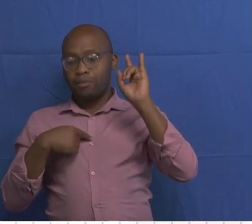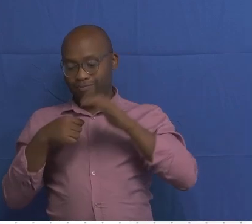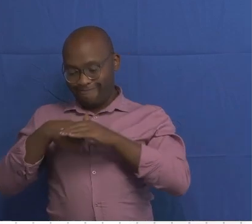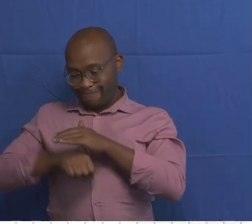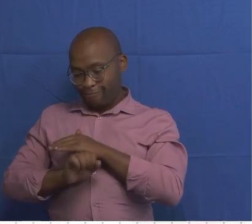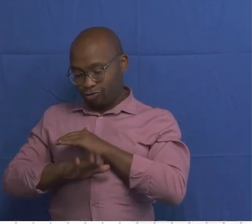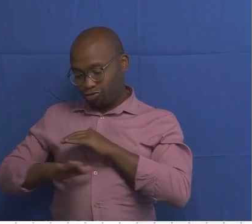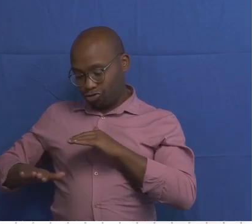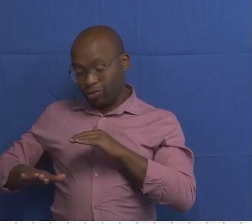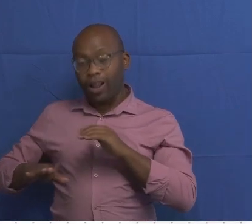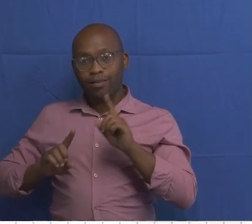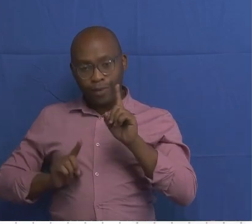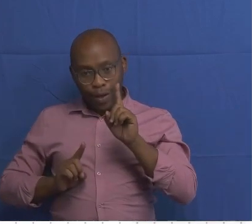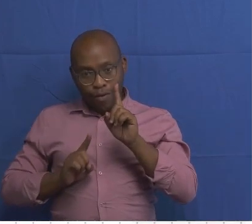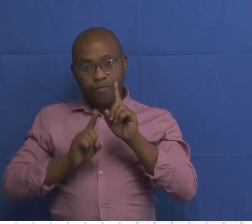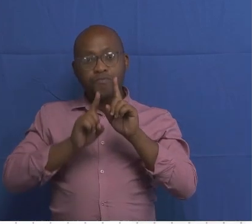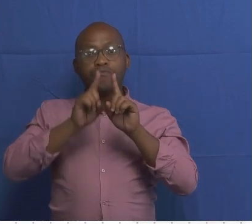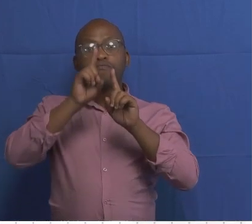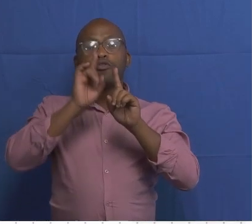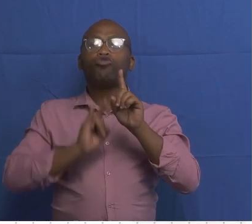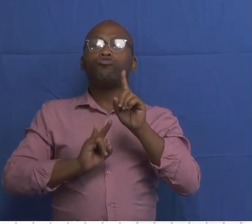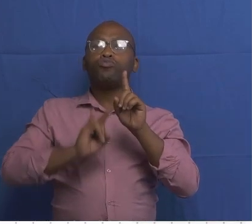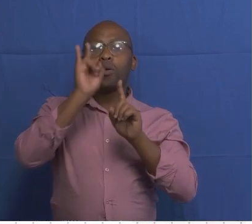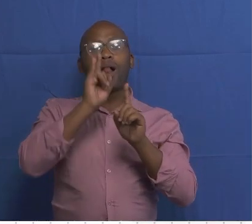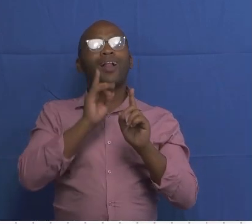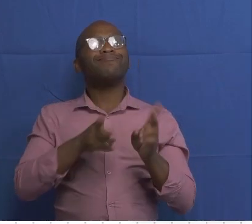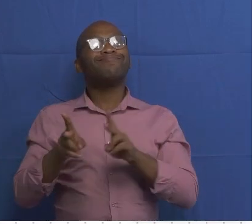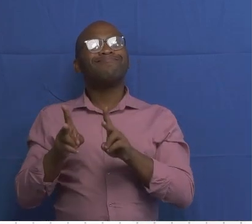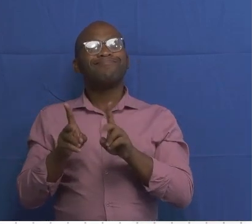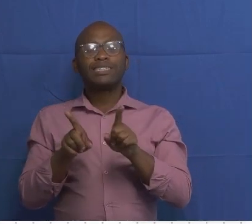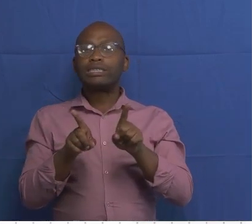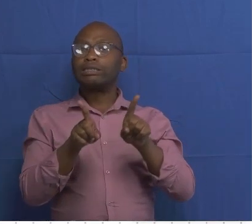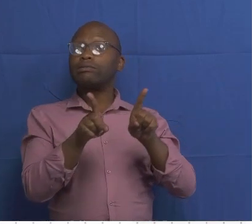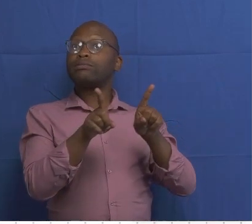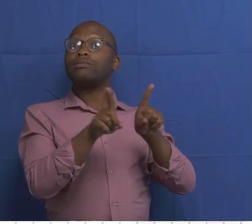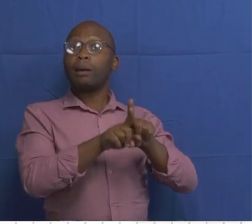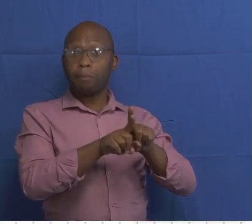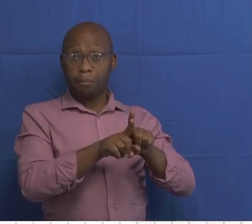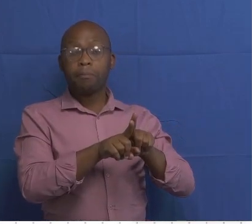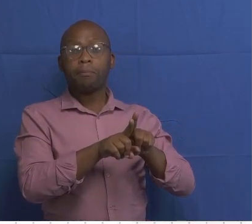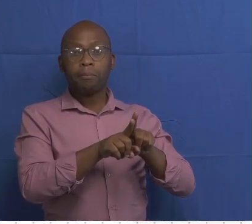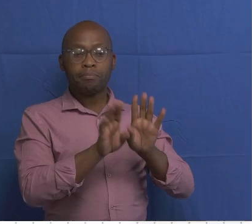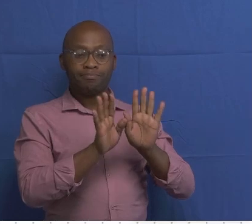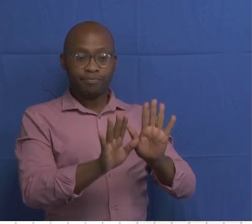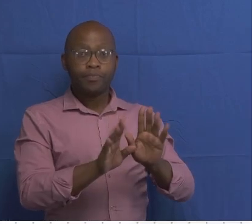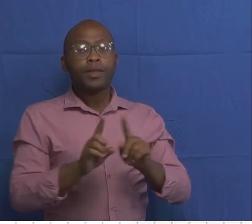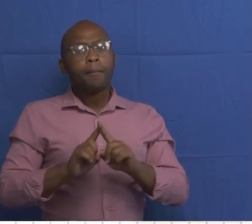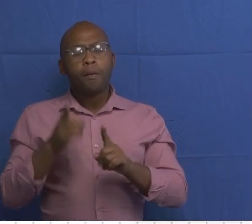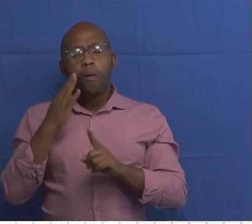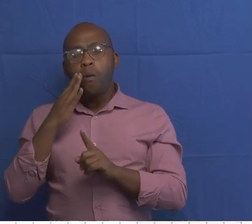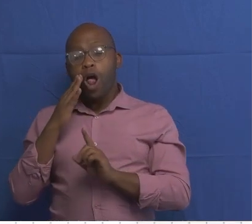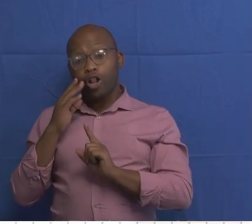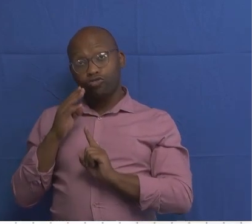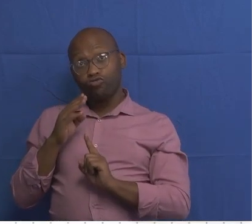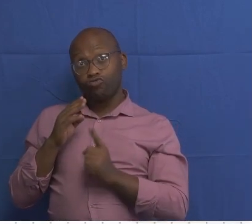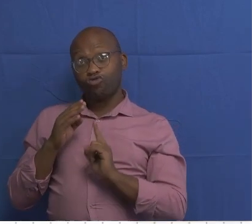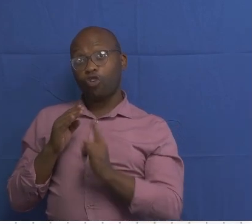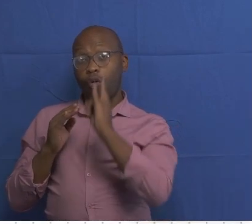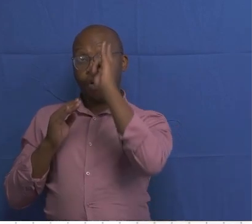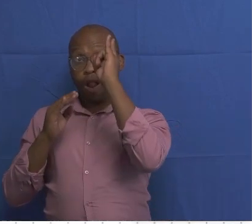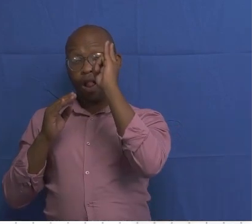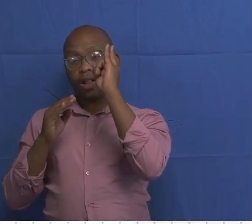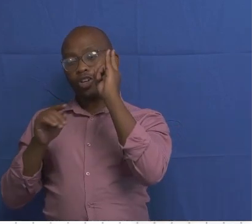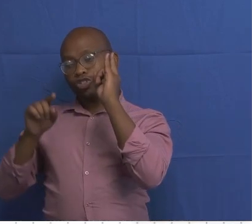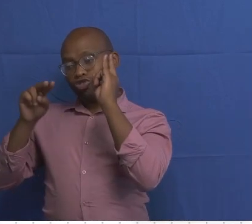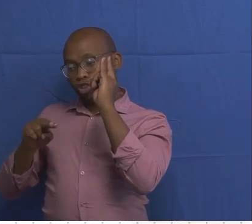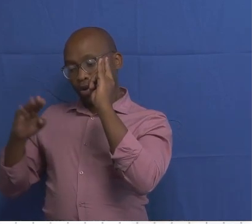tall parent and a short plant, he noticed that all of the plants that are produced in the first generation